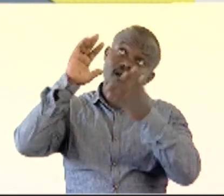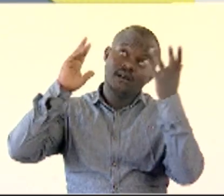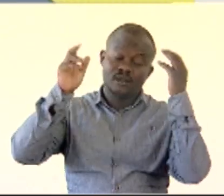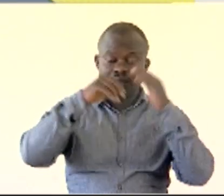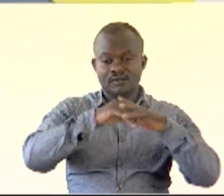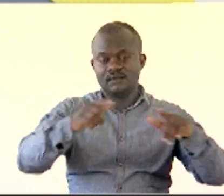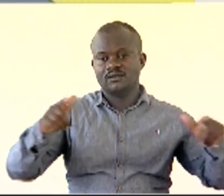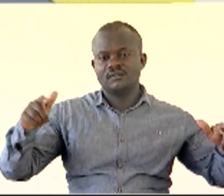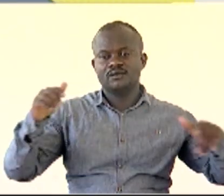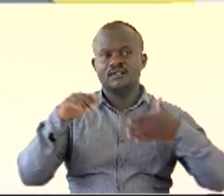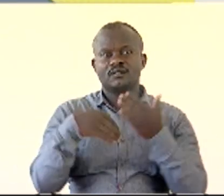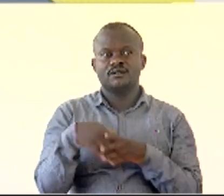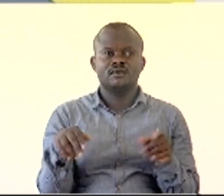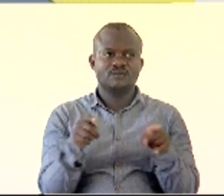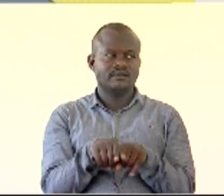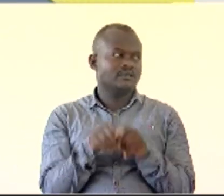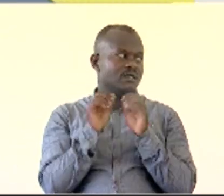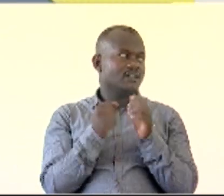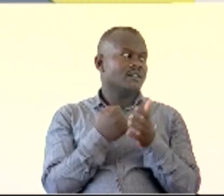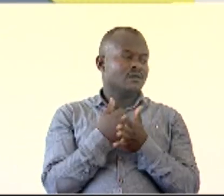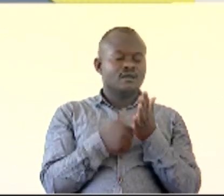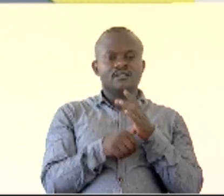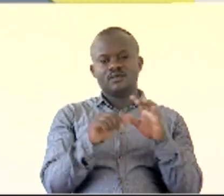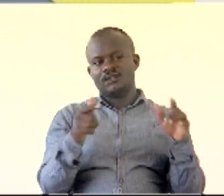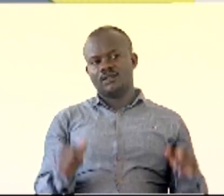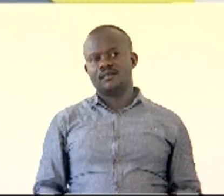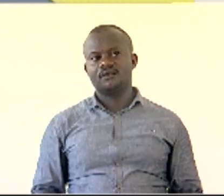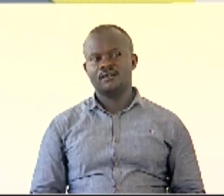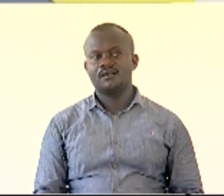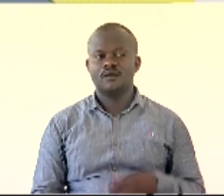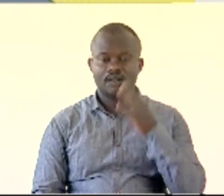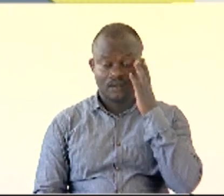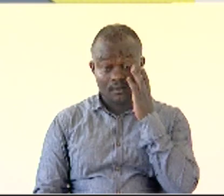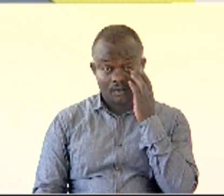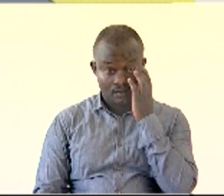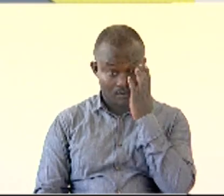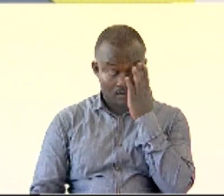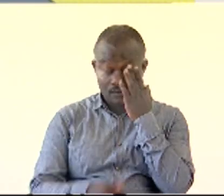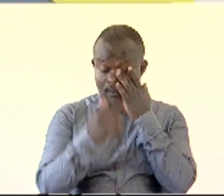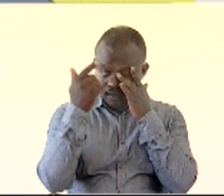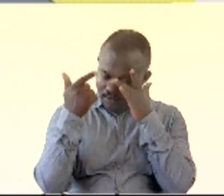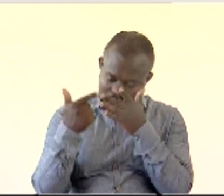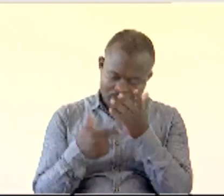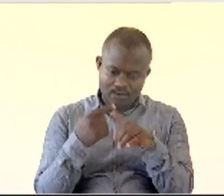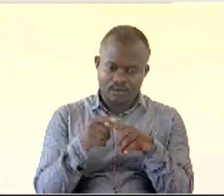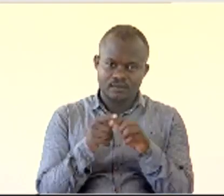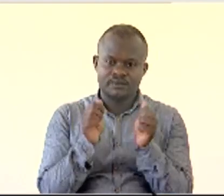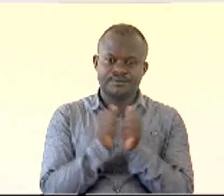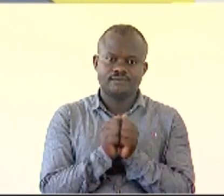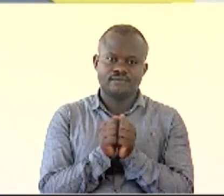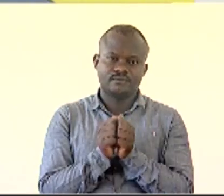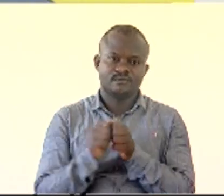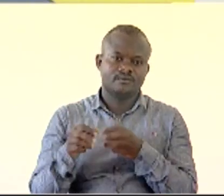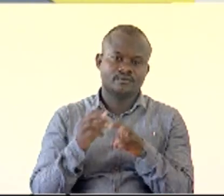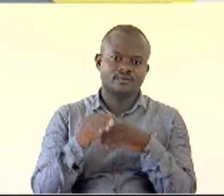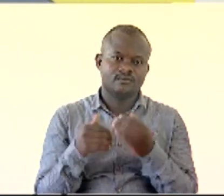land, they can also contaminate soil. So those are different